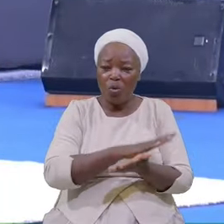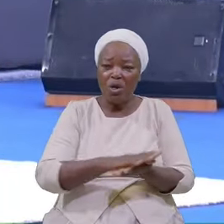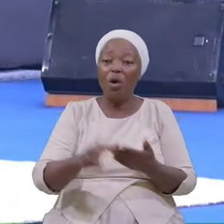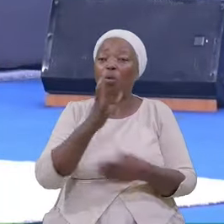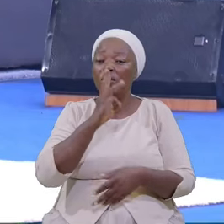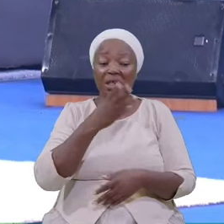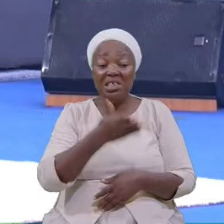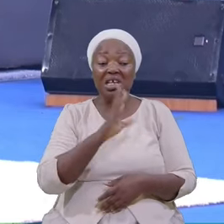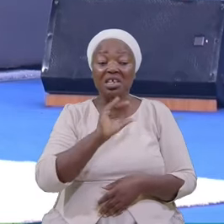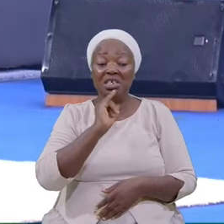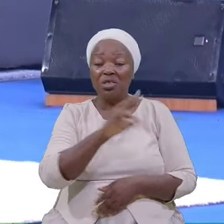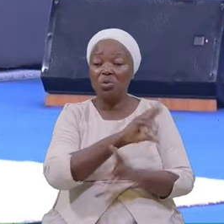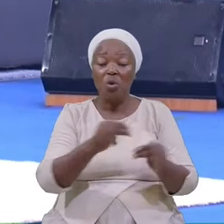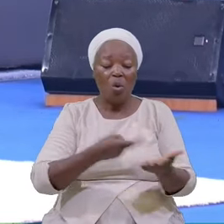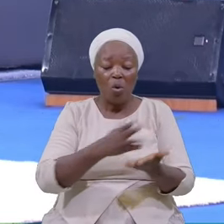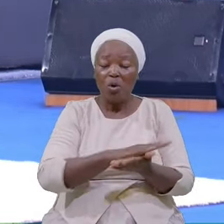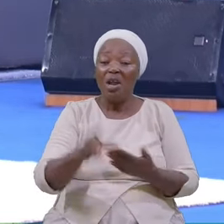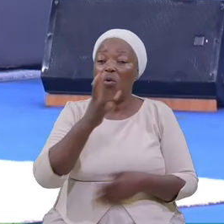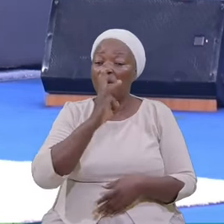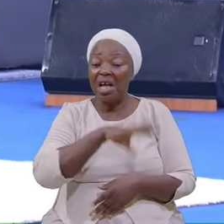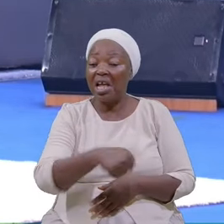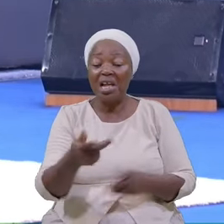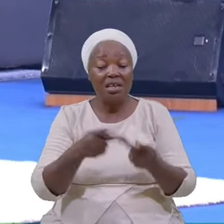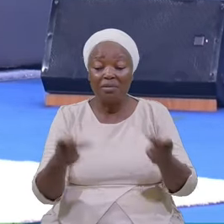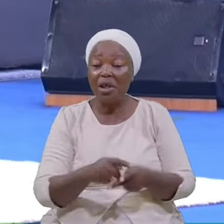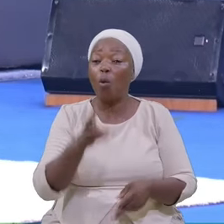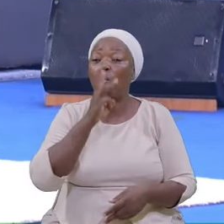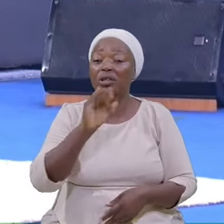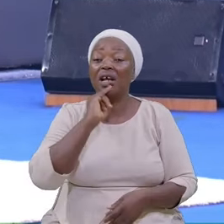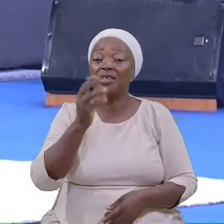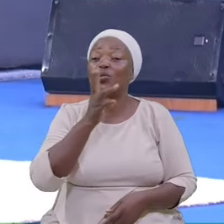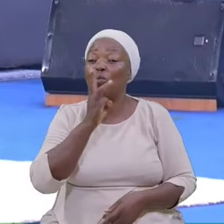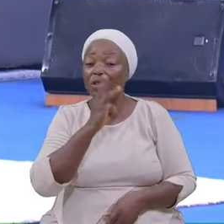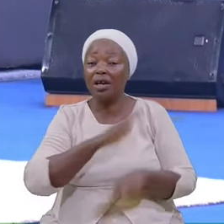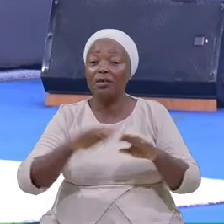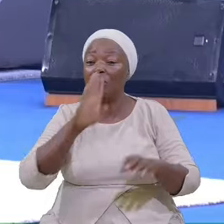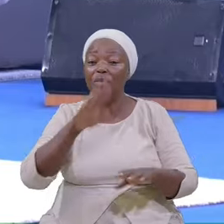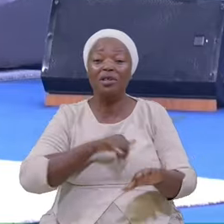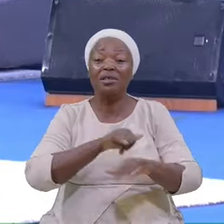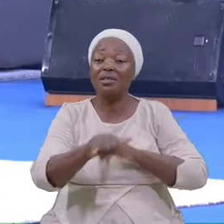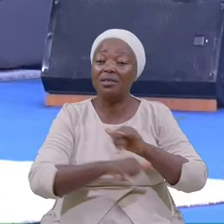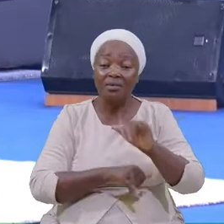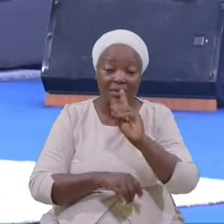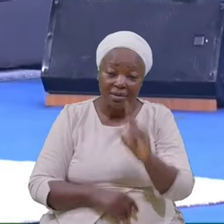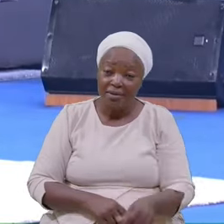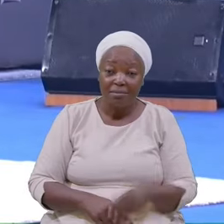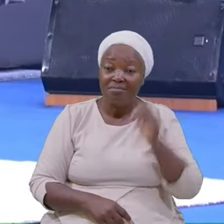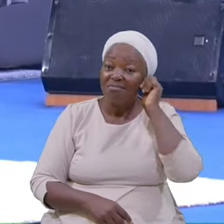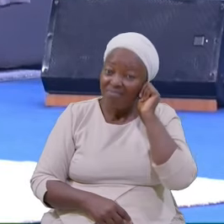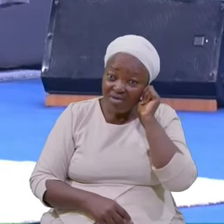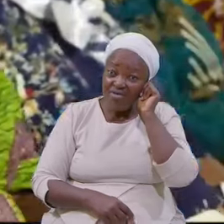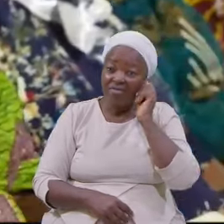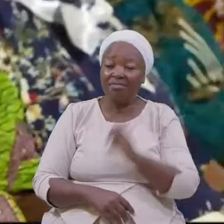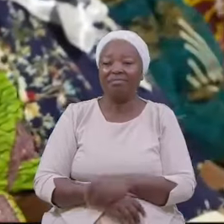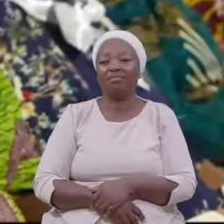water anywhere. Water is water. Paul n'a pas, Paul ne s'est pas servi de l'encens,